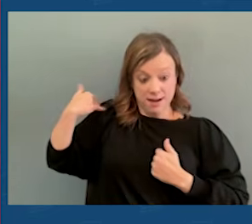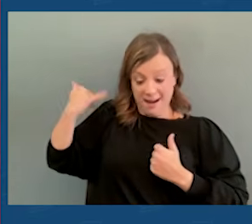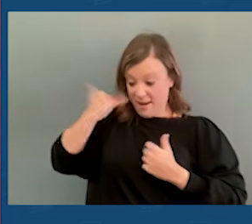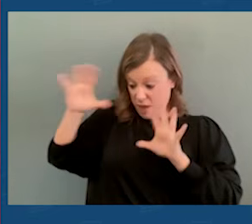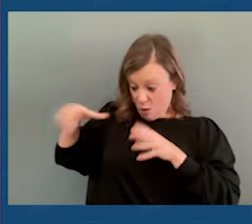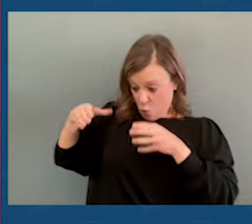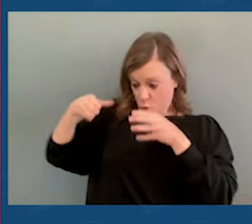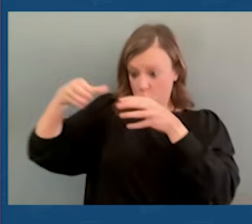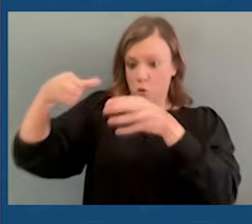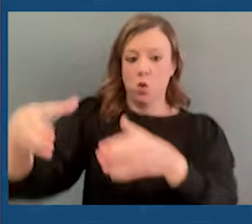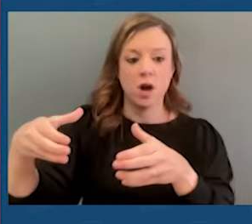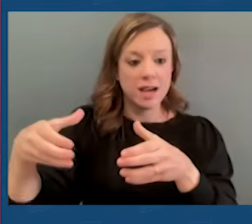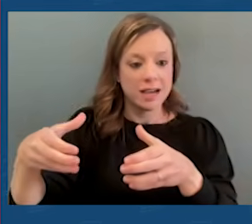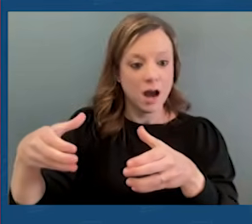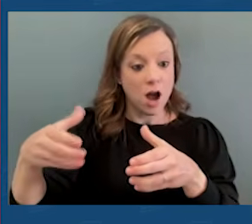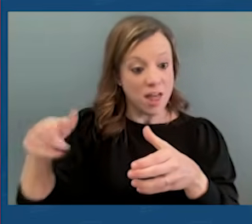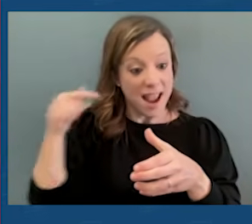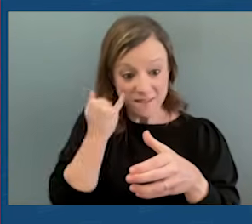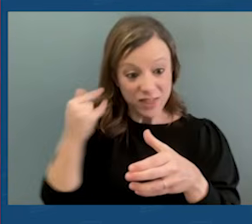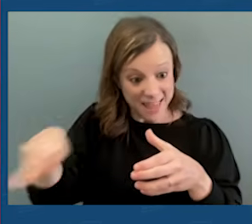they see today?